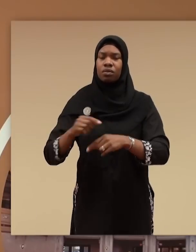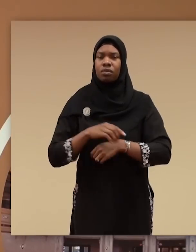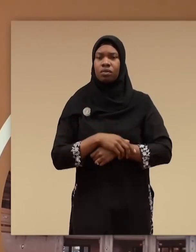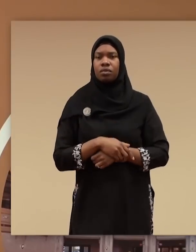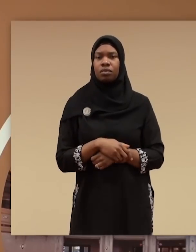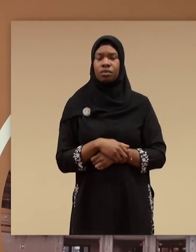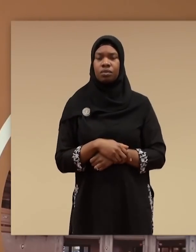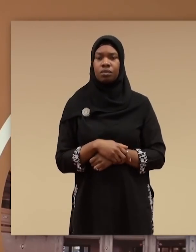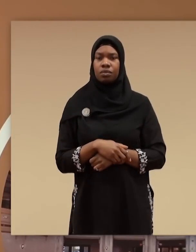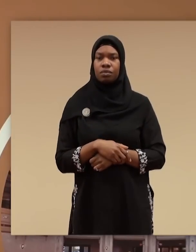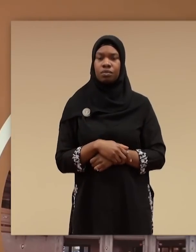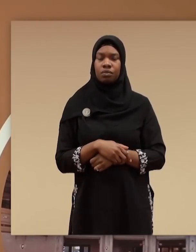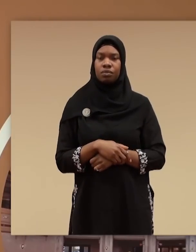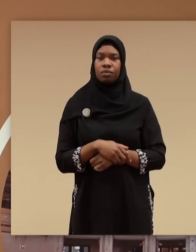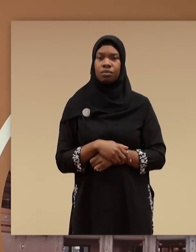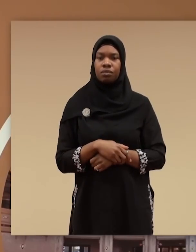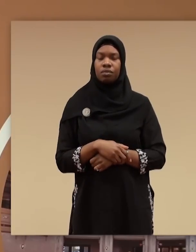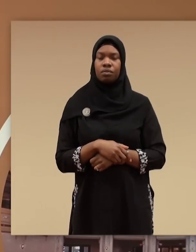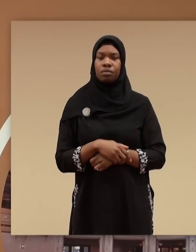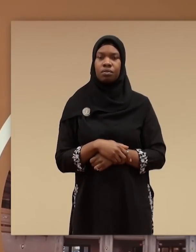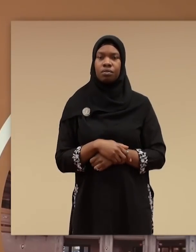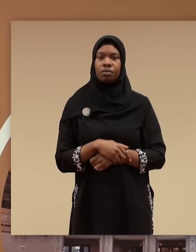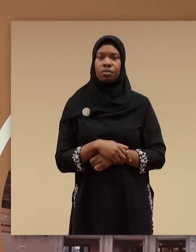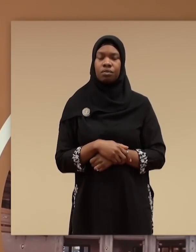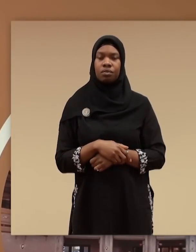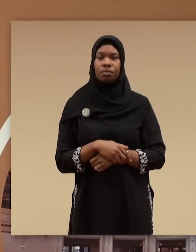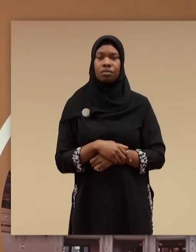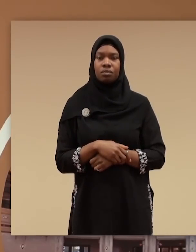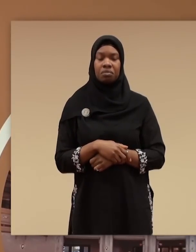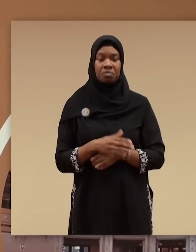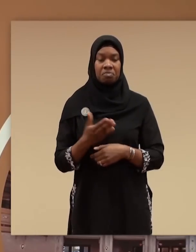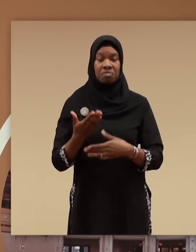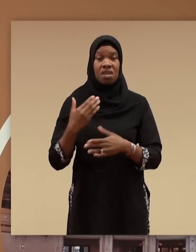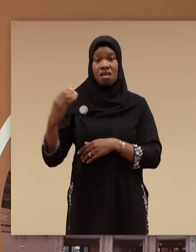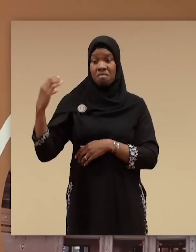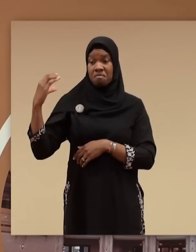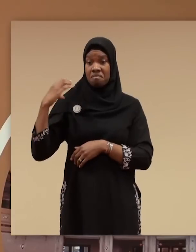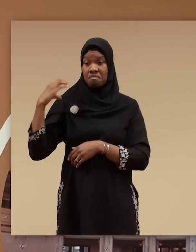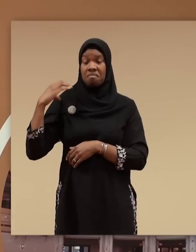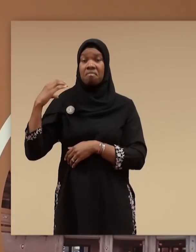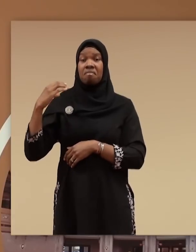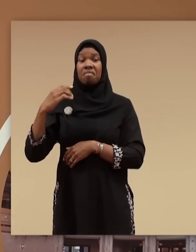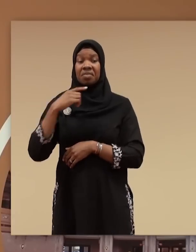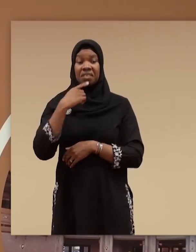being, even if your superior tells you to do so.